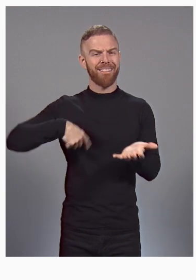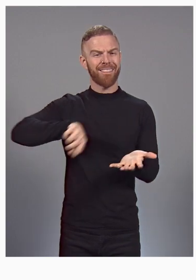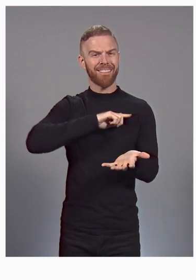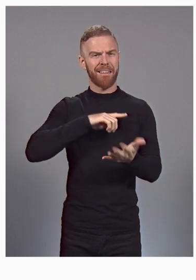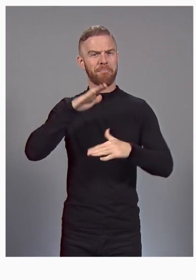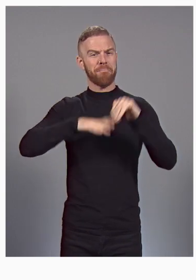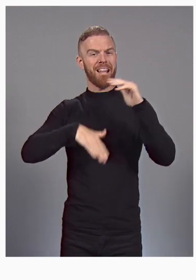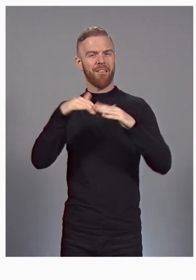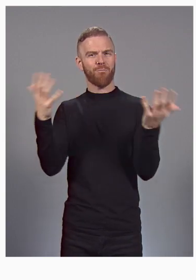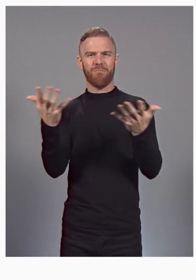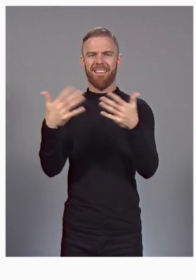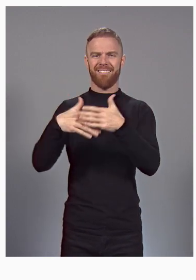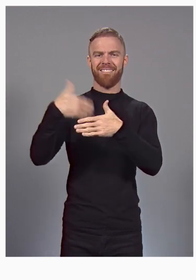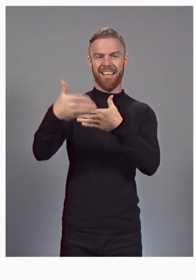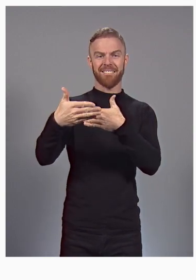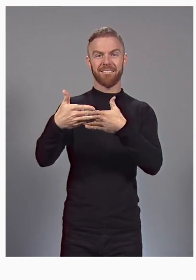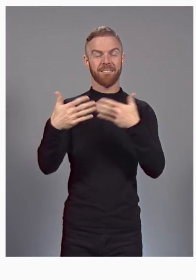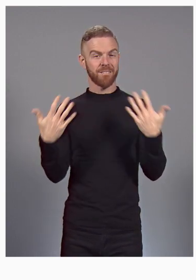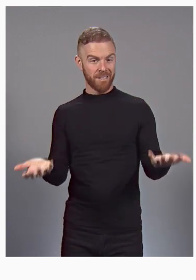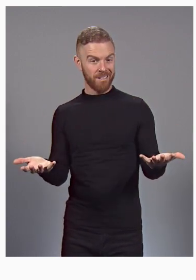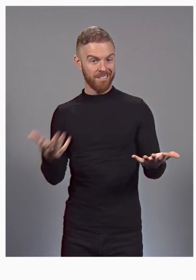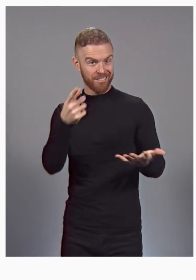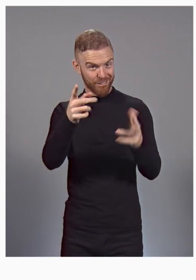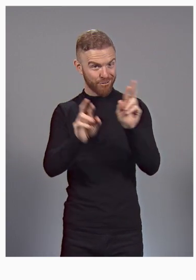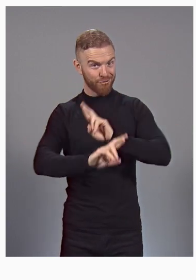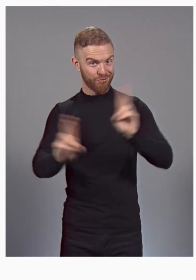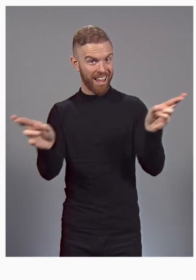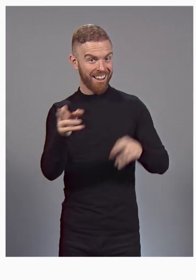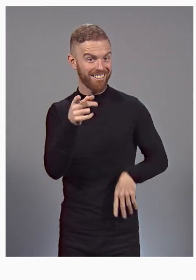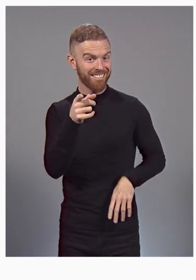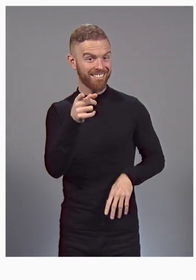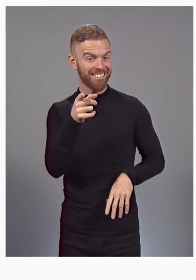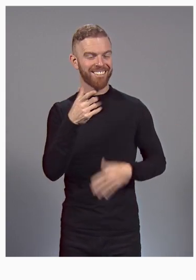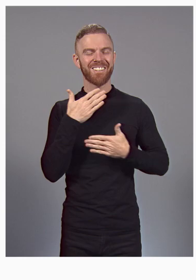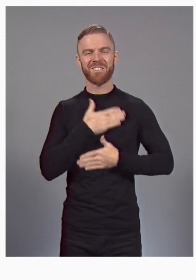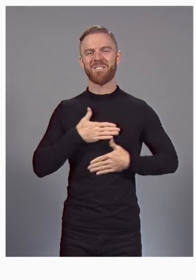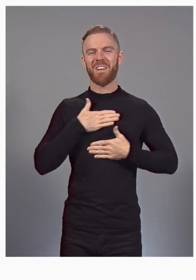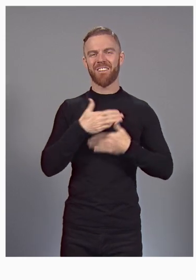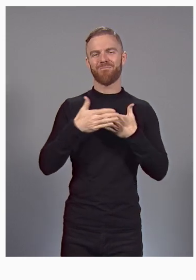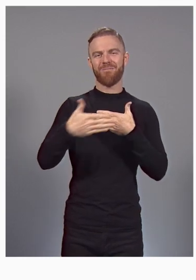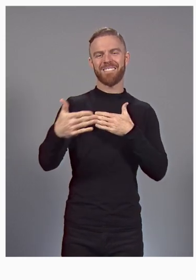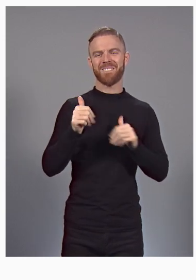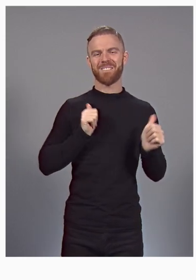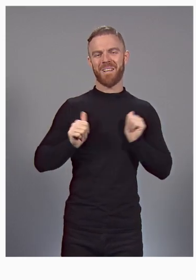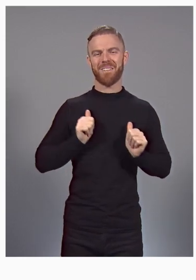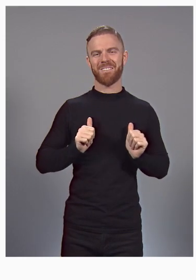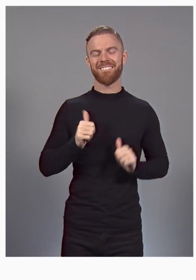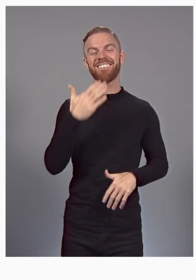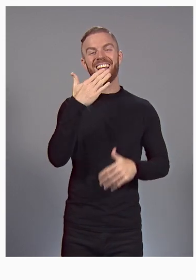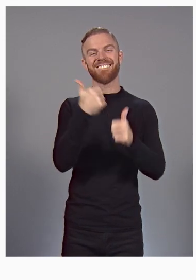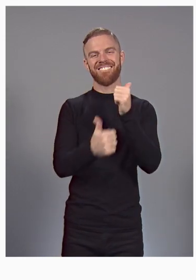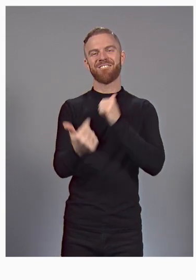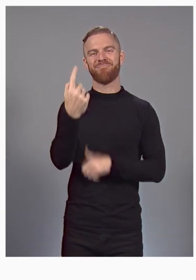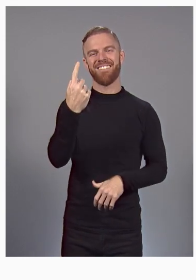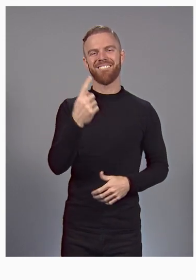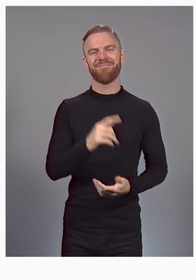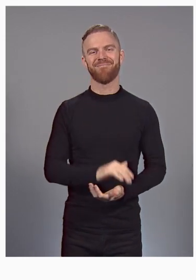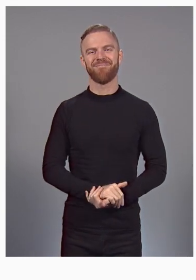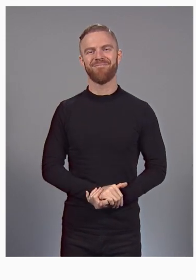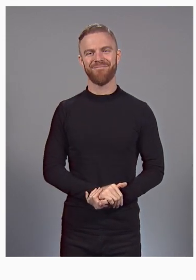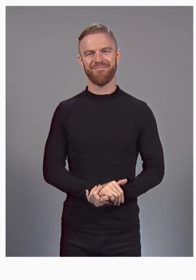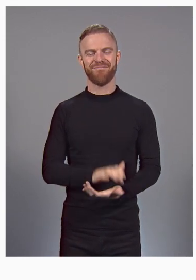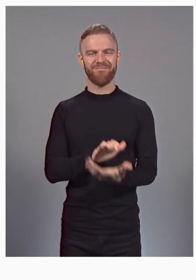to build what's next. So, are you ready? Enjoy the rest of the show. Thank you,